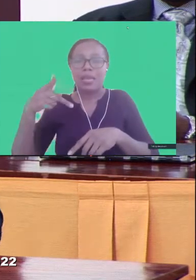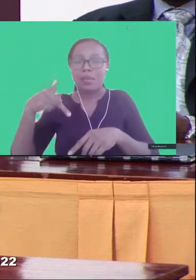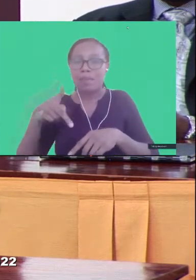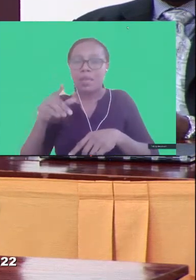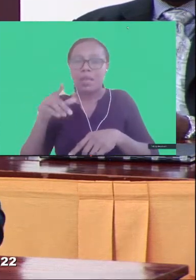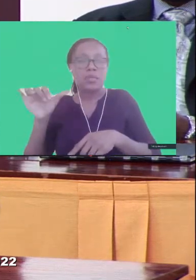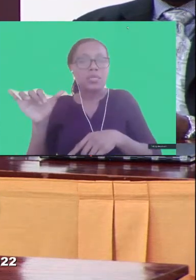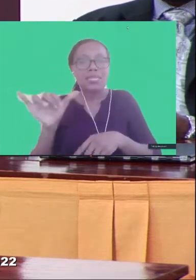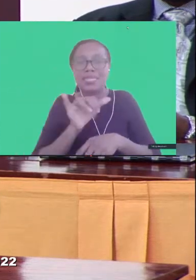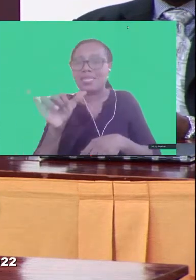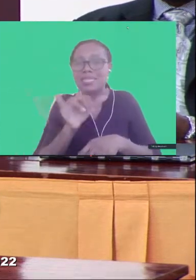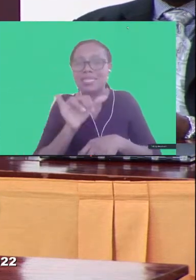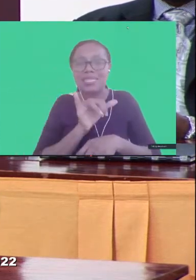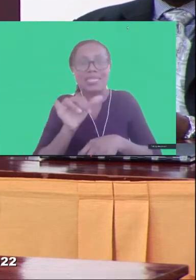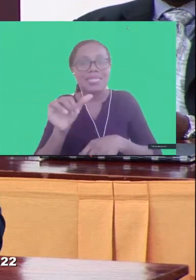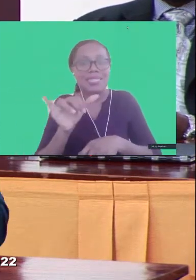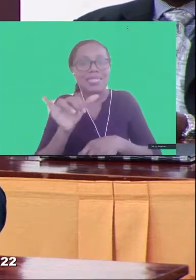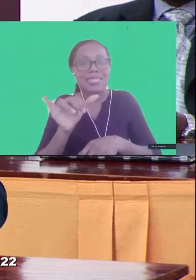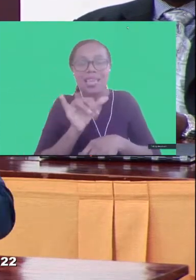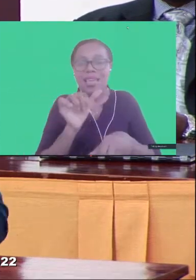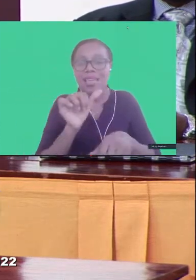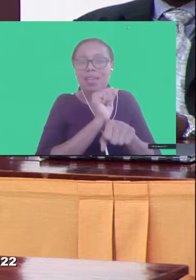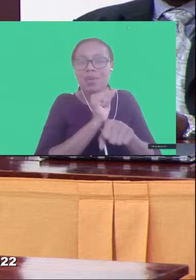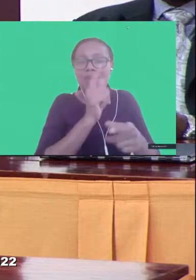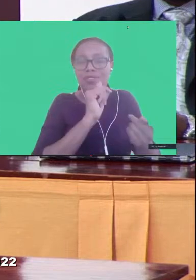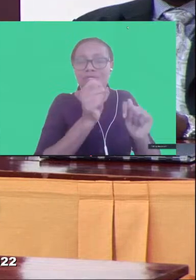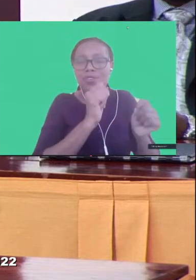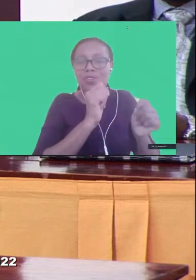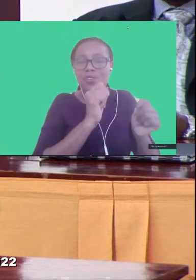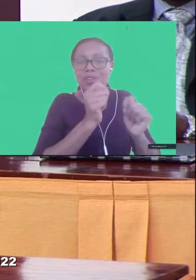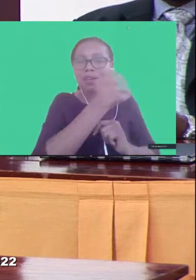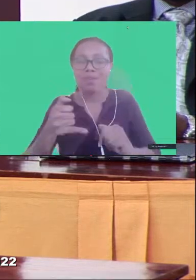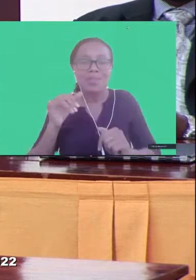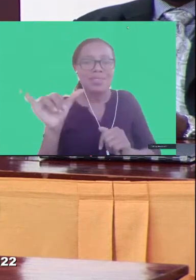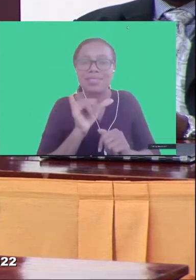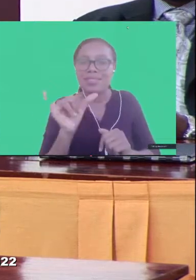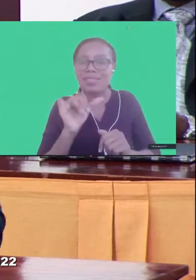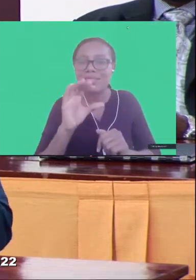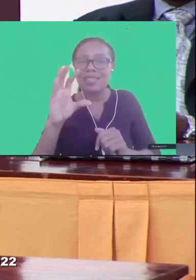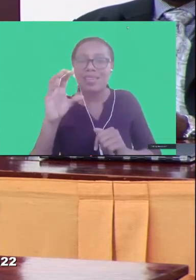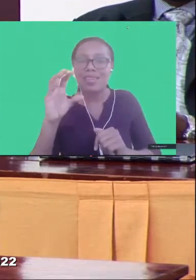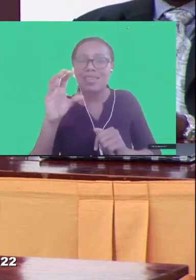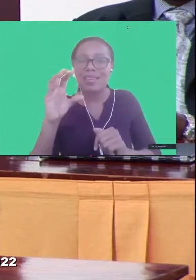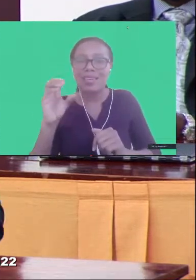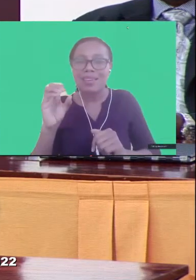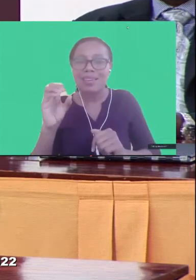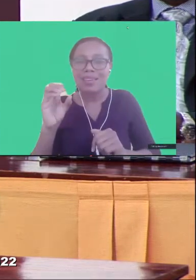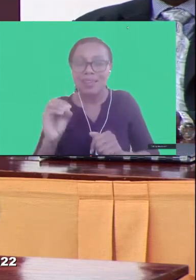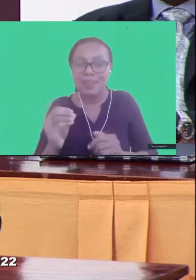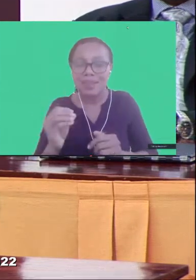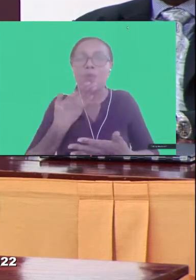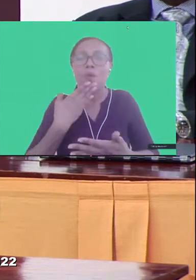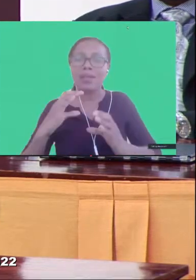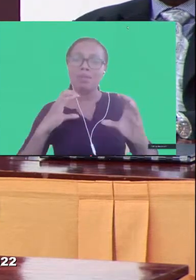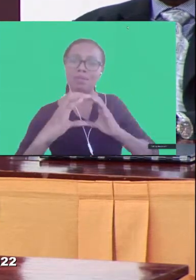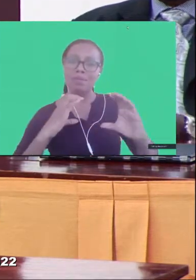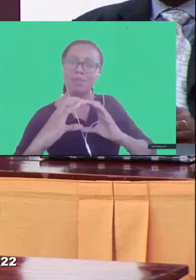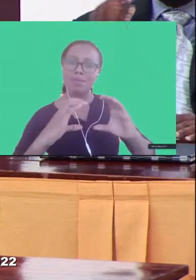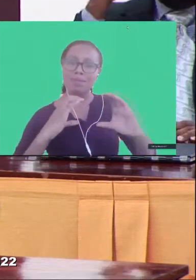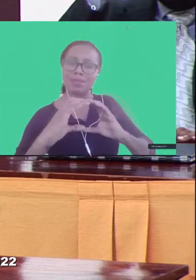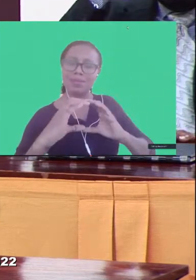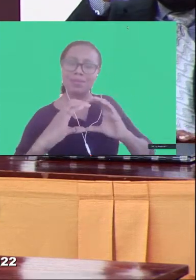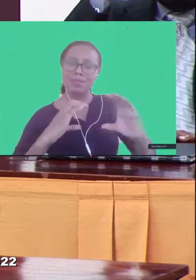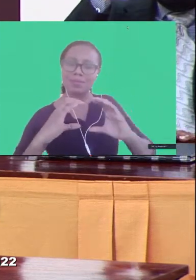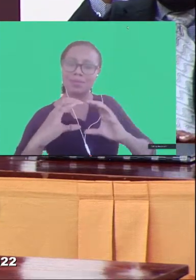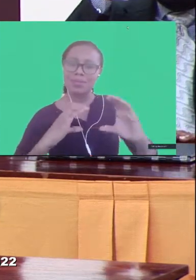of the communication between Barbados and Trinidad, having the same company operating on both sides of the boundary. So with